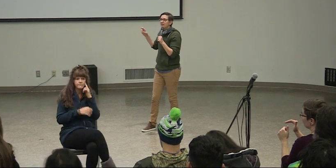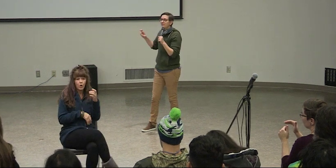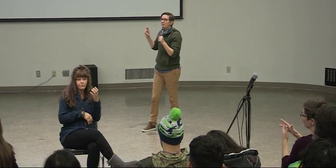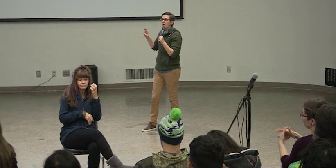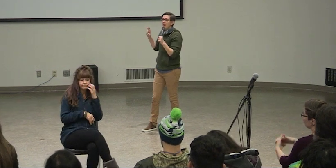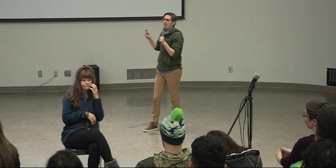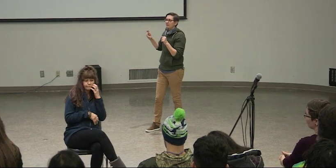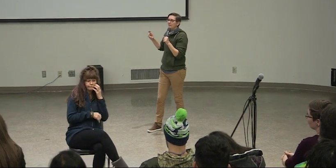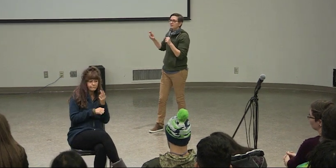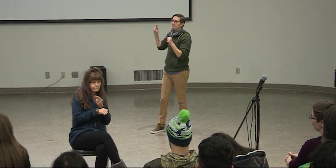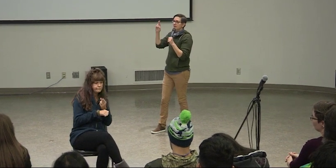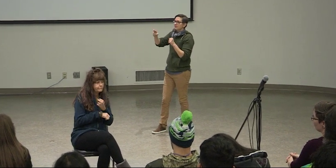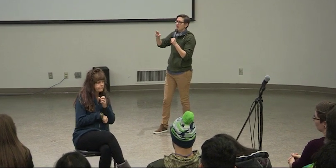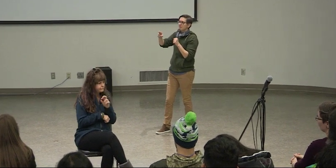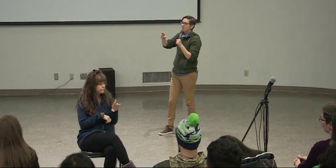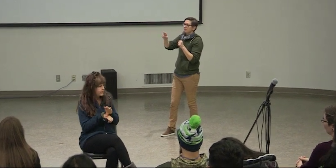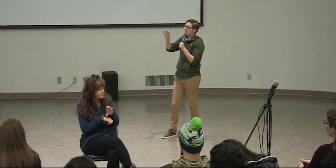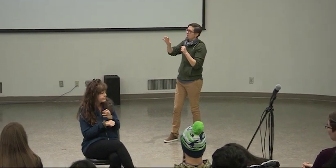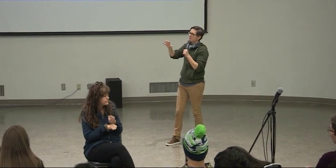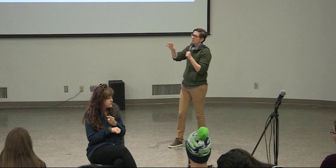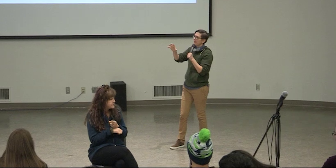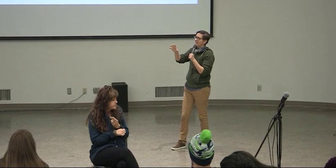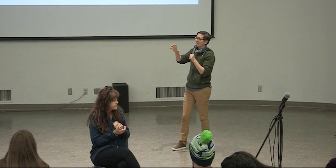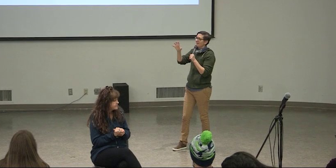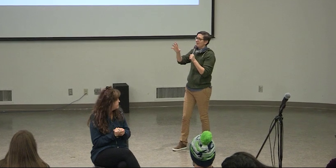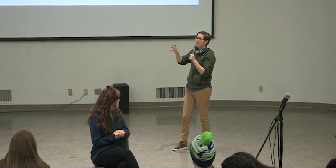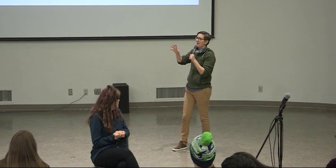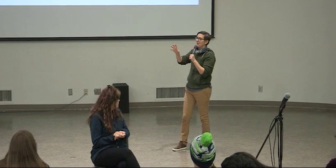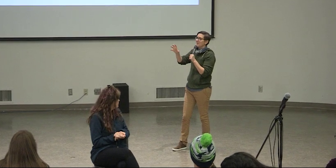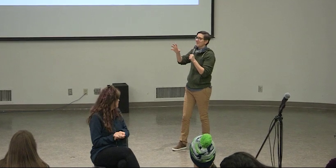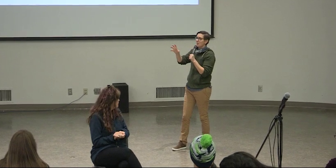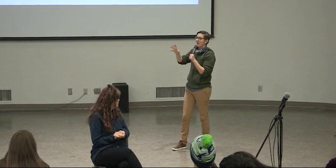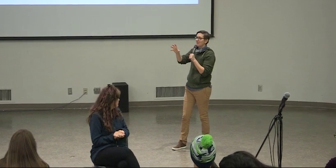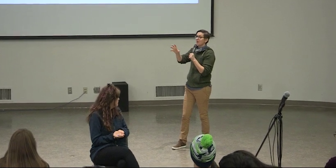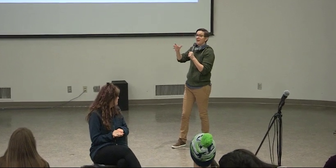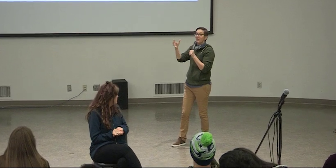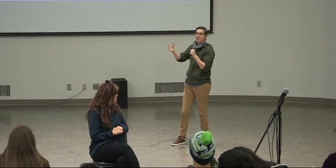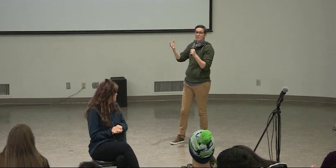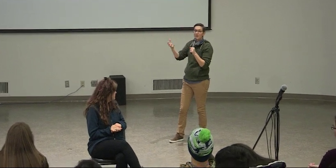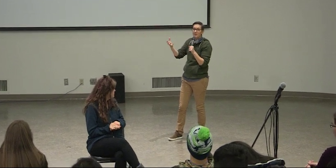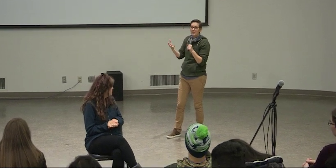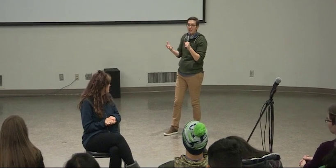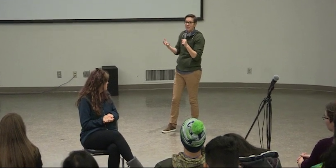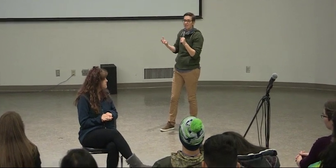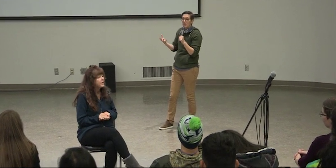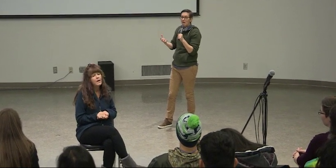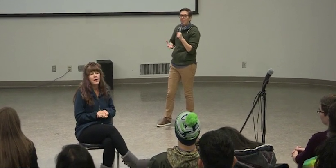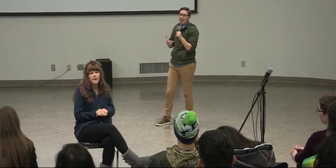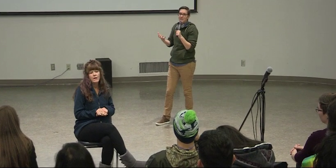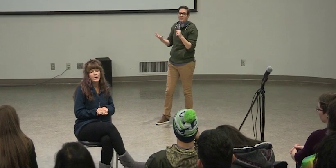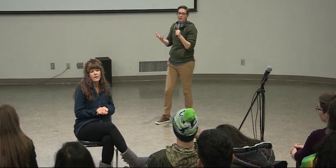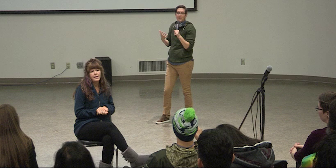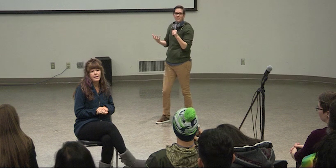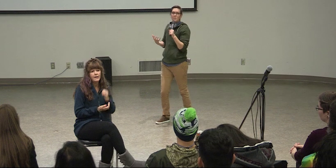If things go well, Sarah and Thomas really worked with me. I think Poll Everywhere is going to work. So I'm going to invite you to pull out your technology.